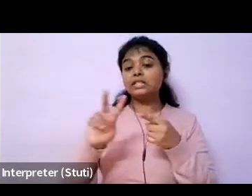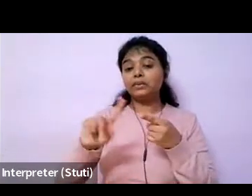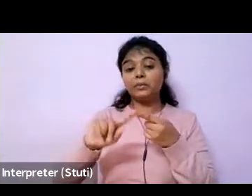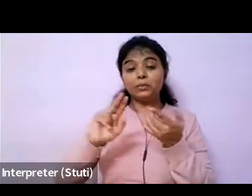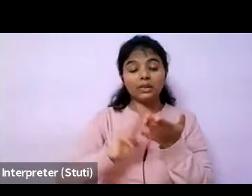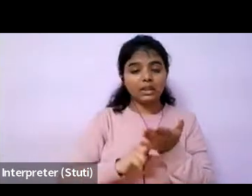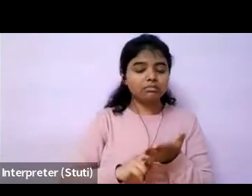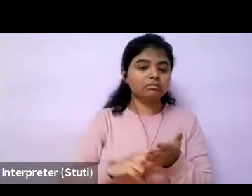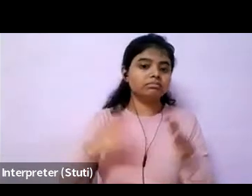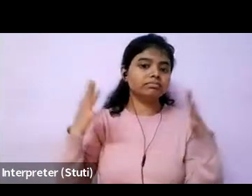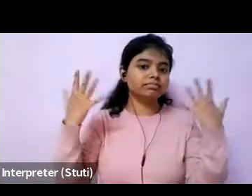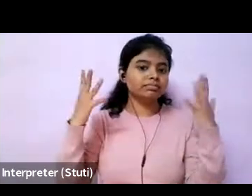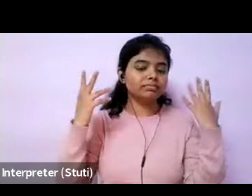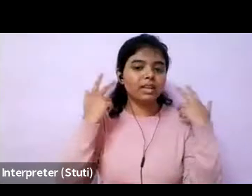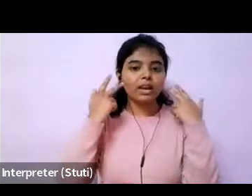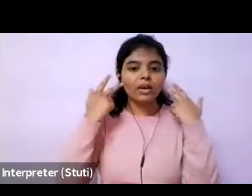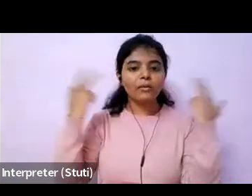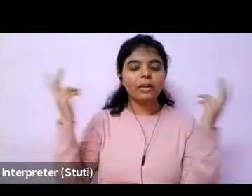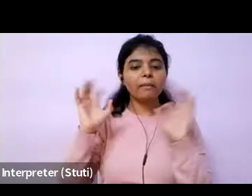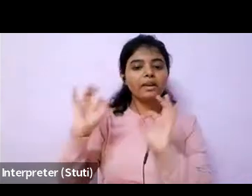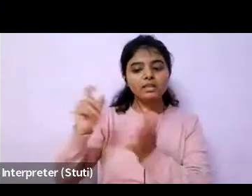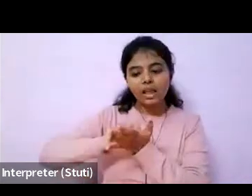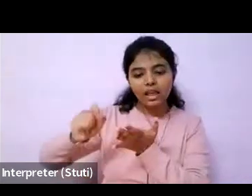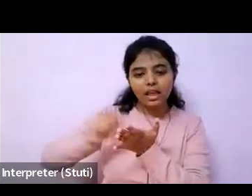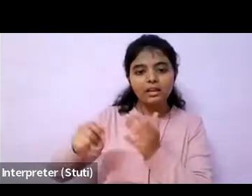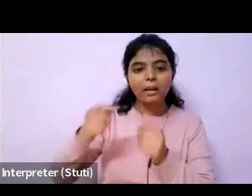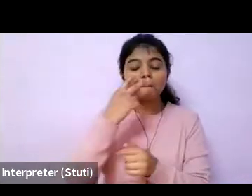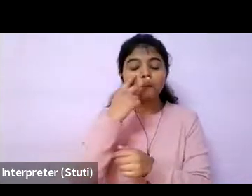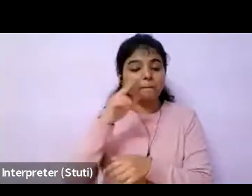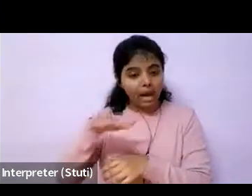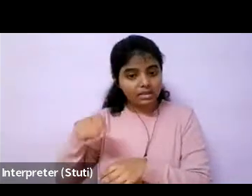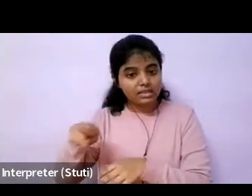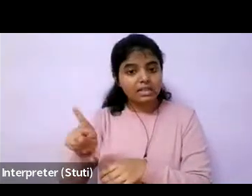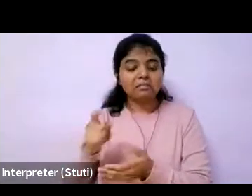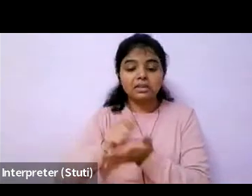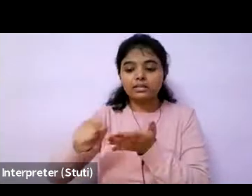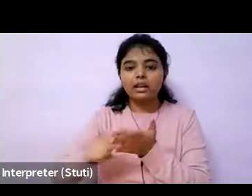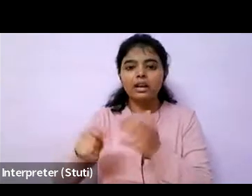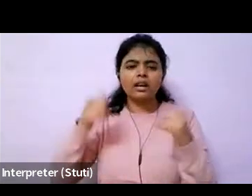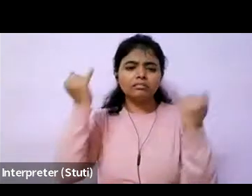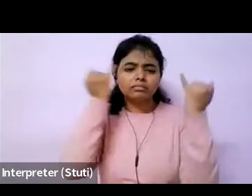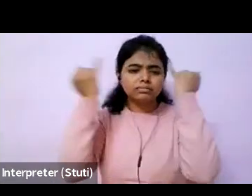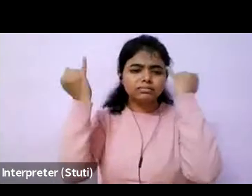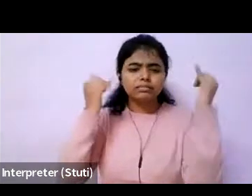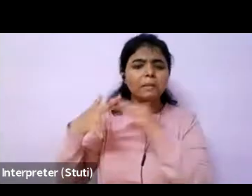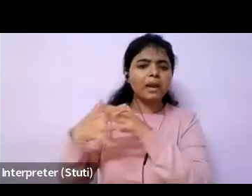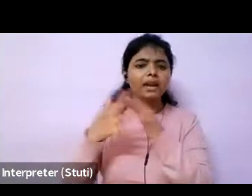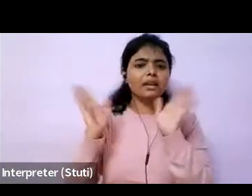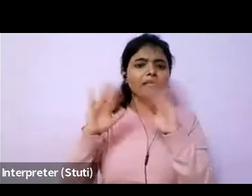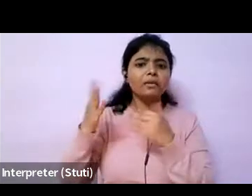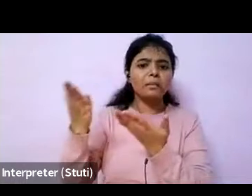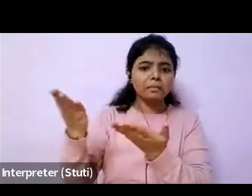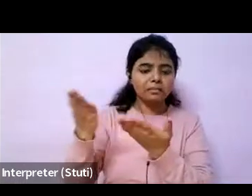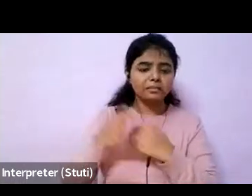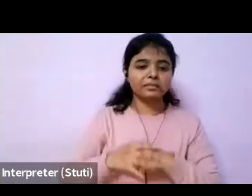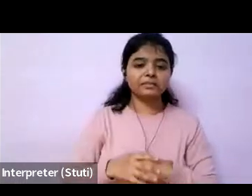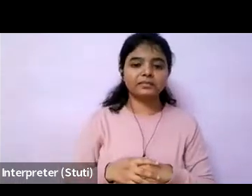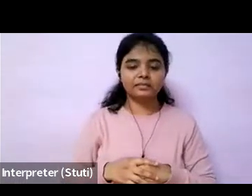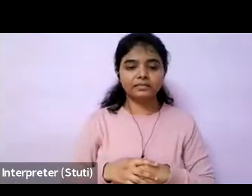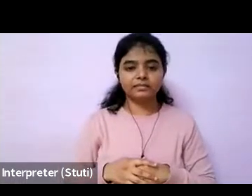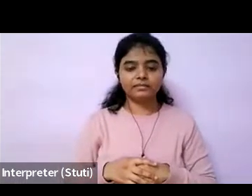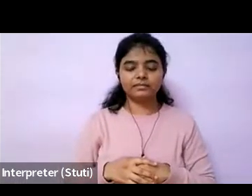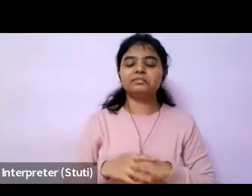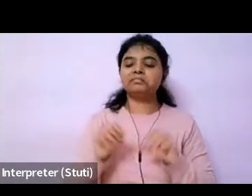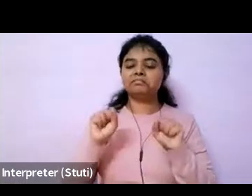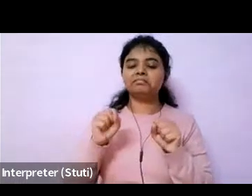creative writer and a poet, and also a professor of creative writing in America. So we'll have